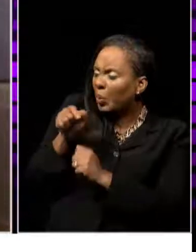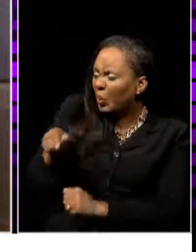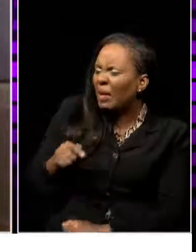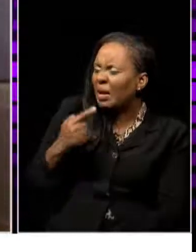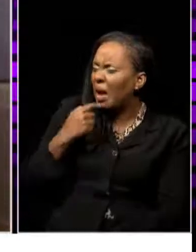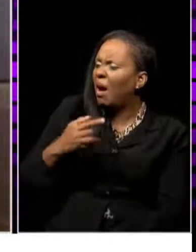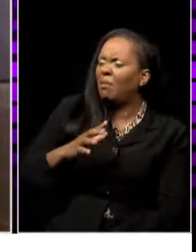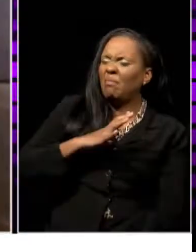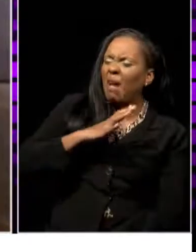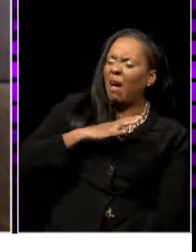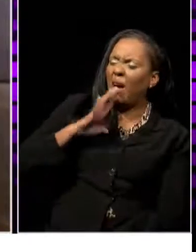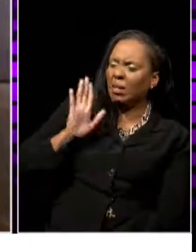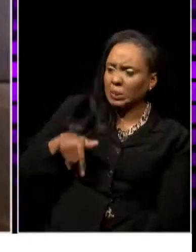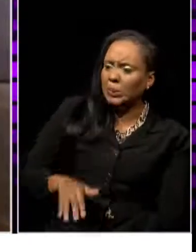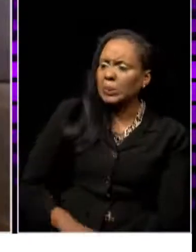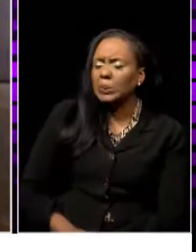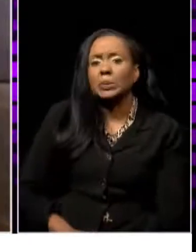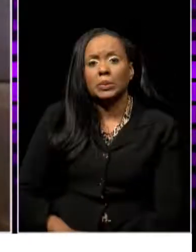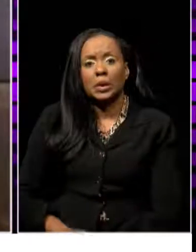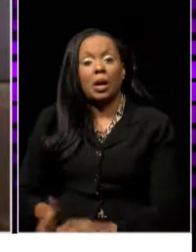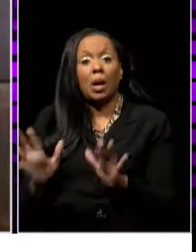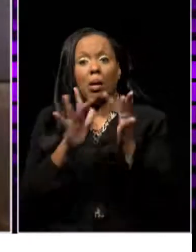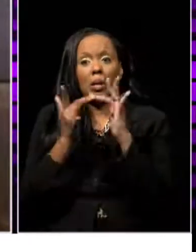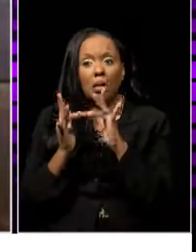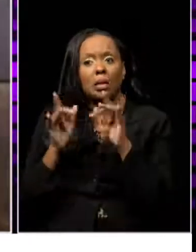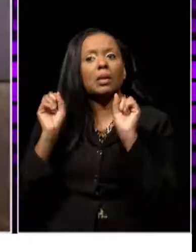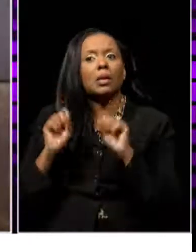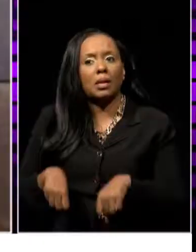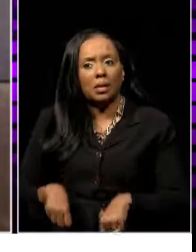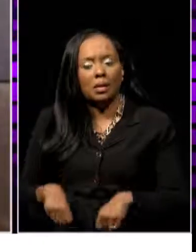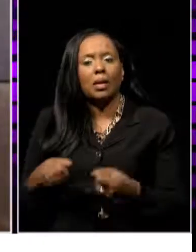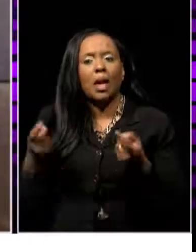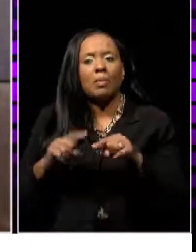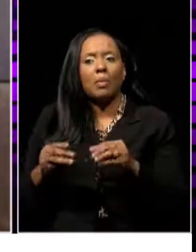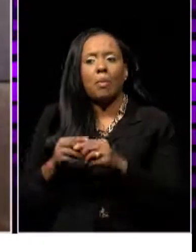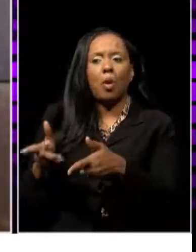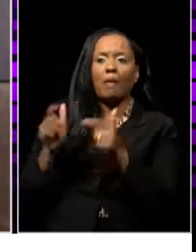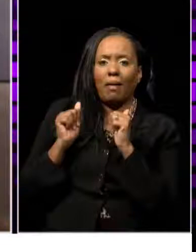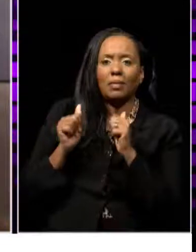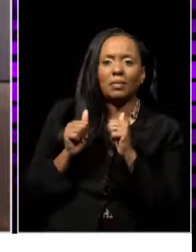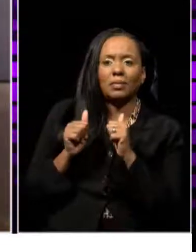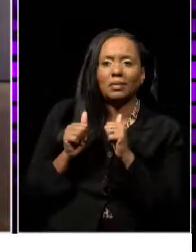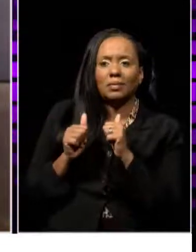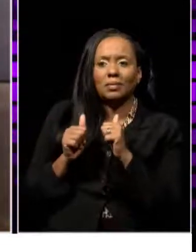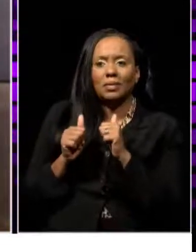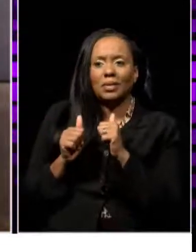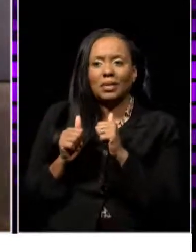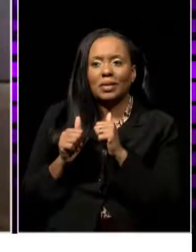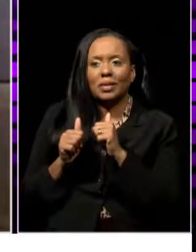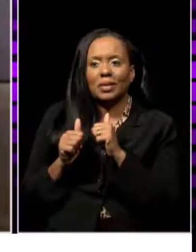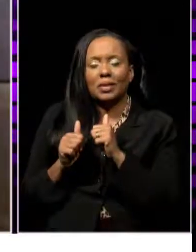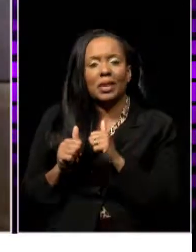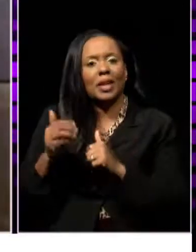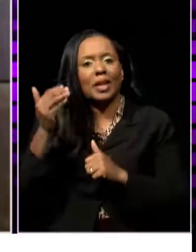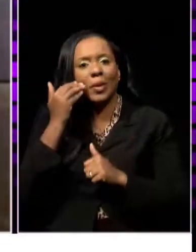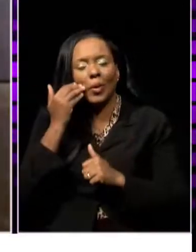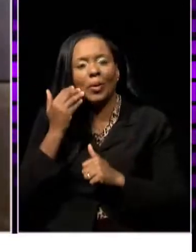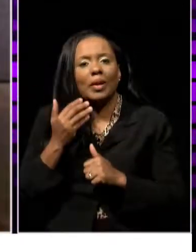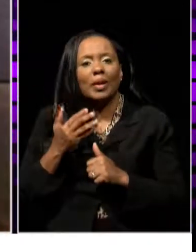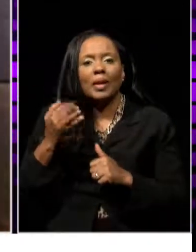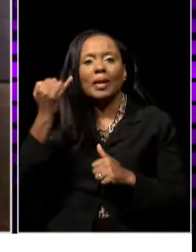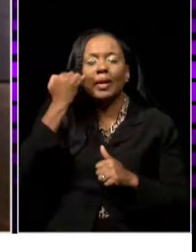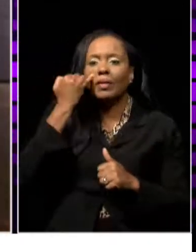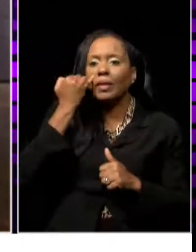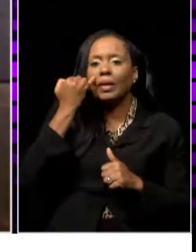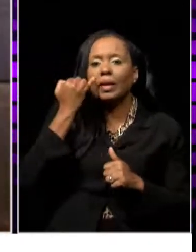the online environment affords the opportunity more so than the face to face because someone have to get in a vehicle and be commuted from